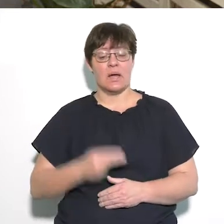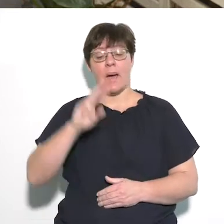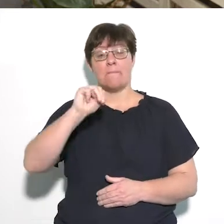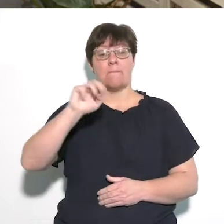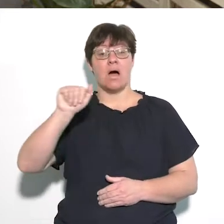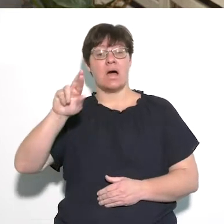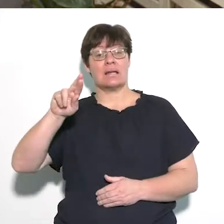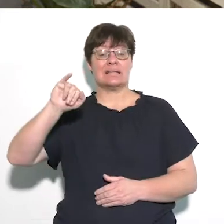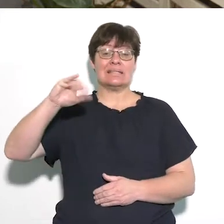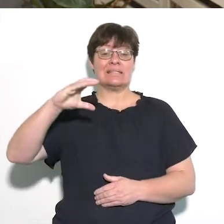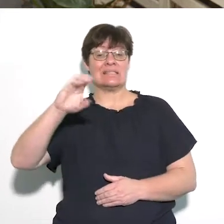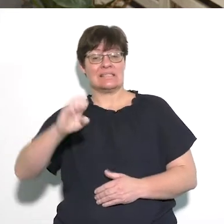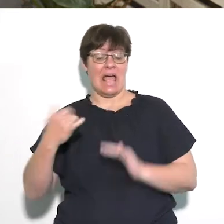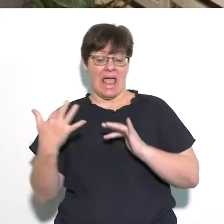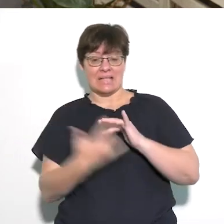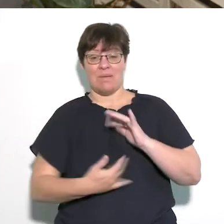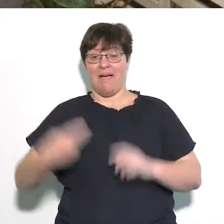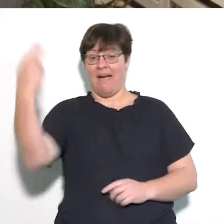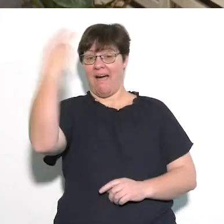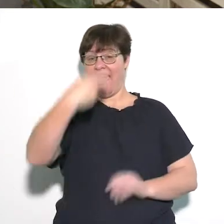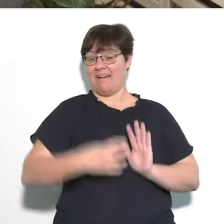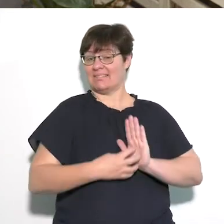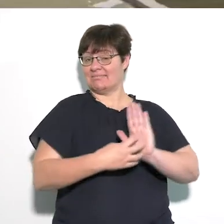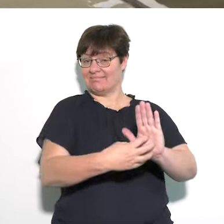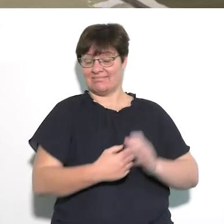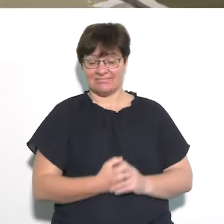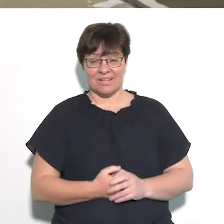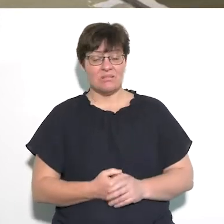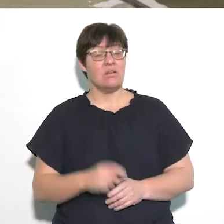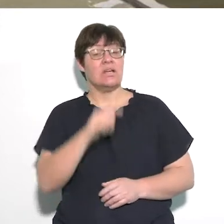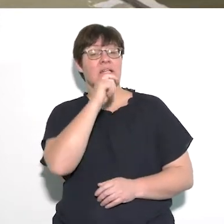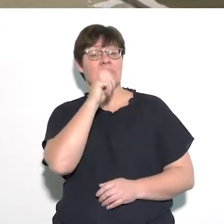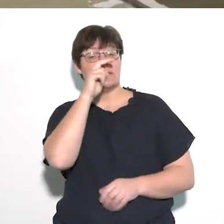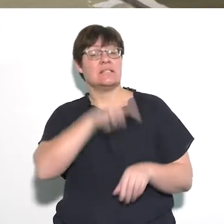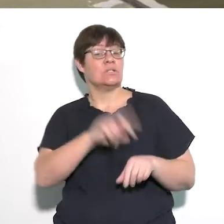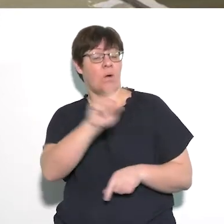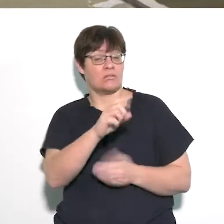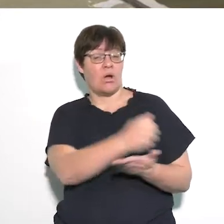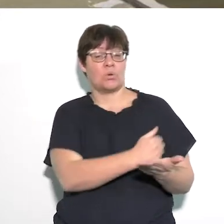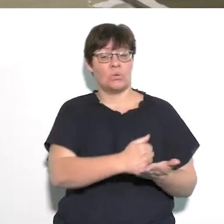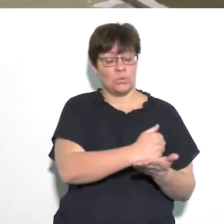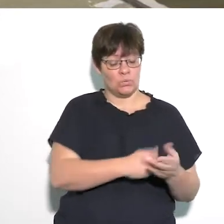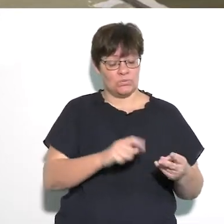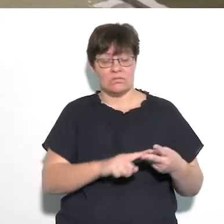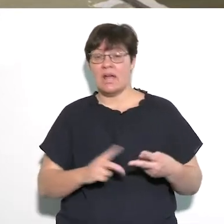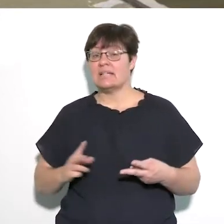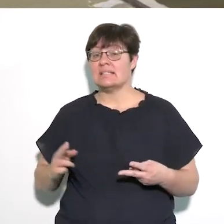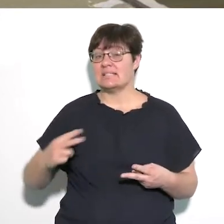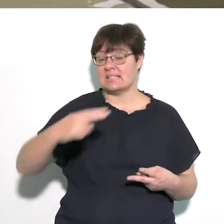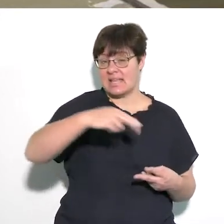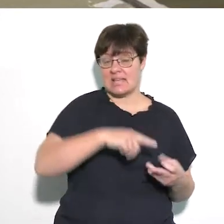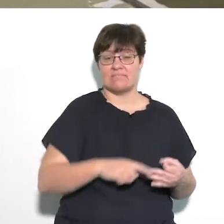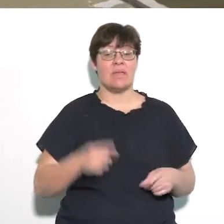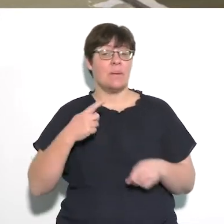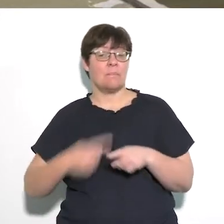Matisse-inspired art piece. So let me show you what you will need. You will need glue, you will need a pair of scissors, you will need